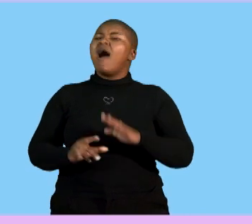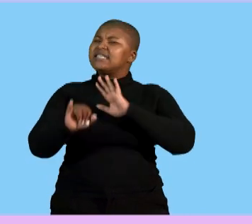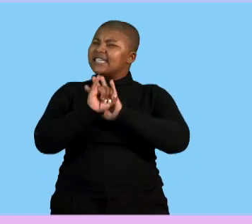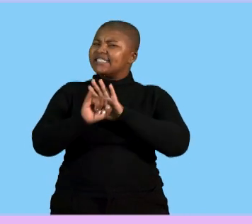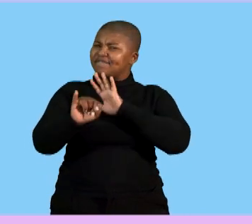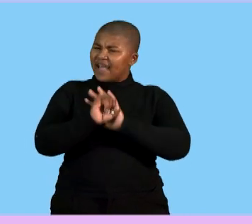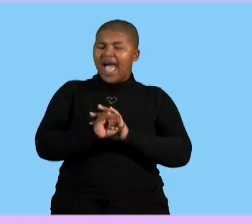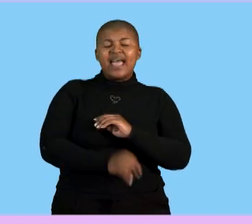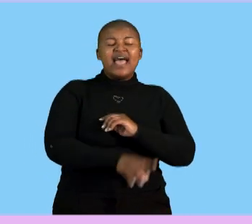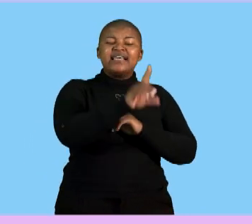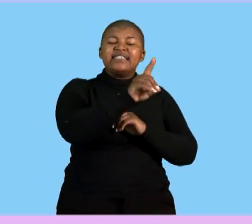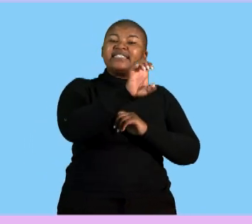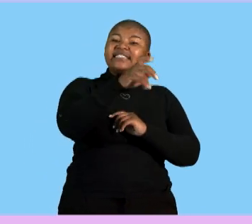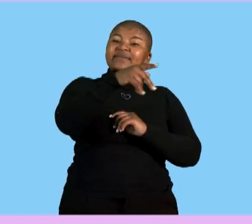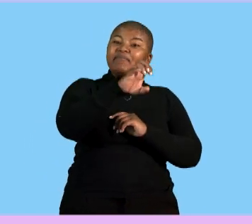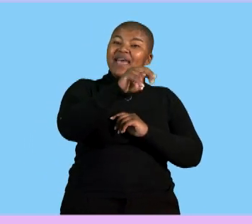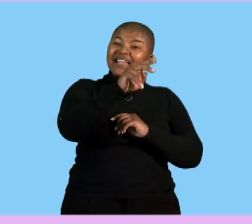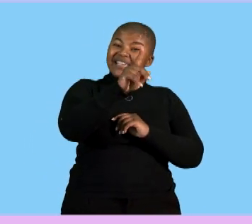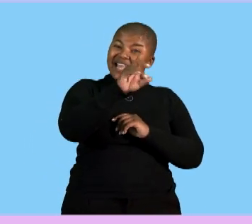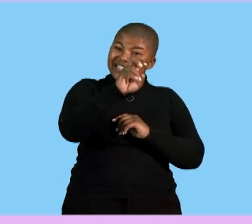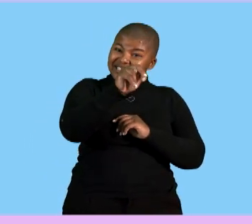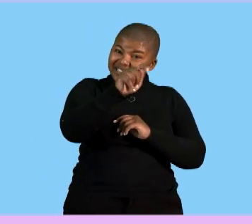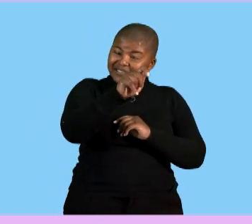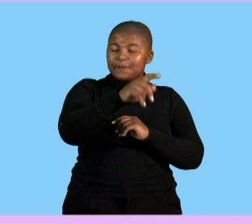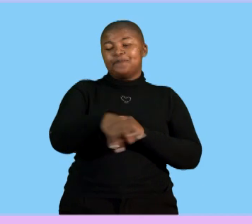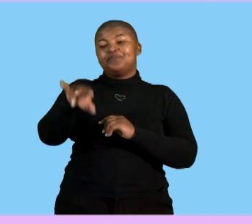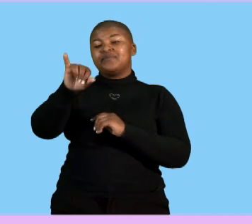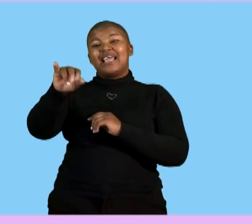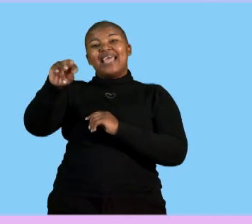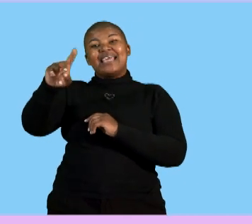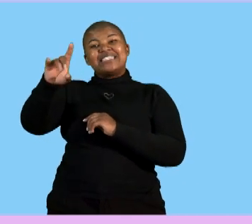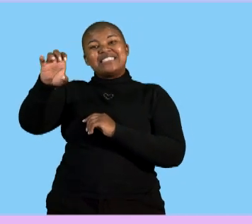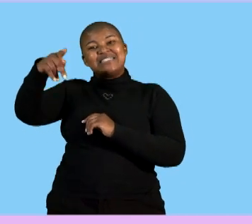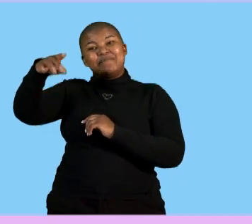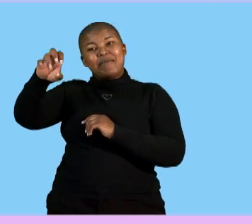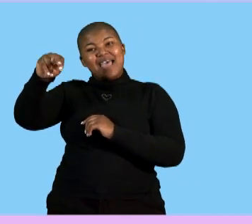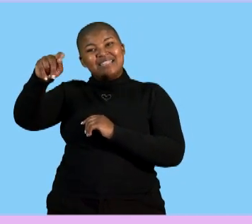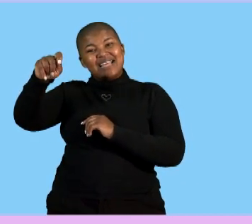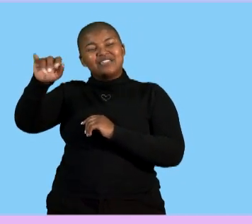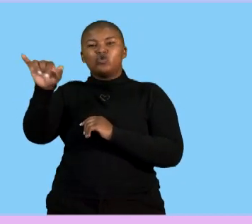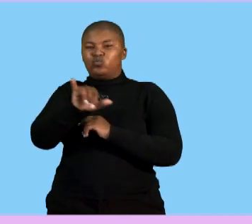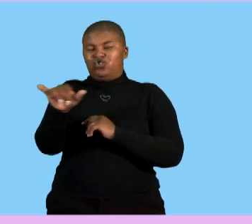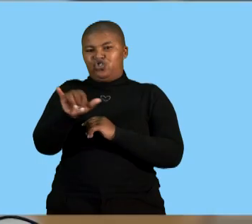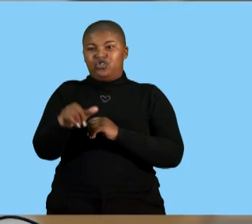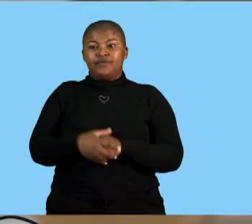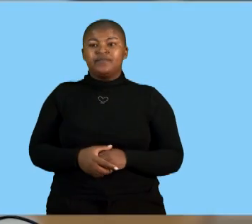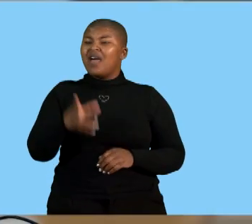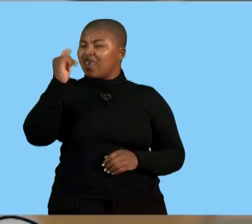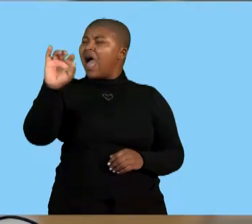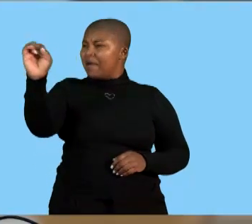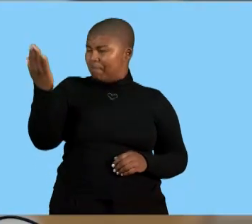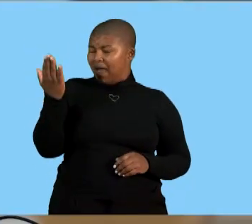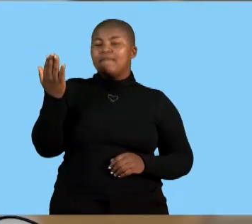Identify the dependent and the independent variable. Now, when we have a question like this, we need to